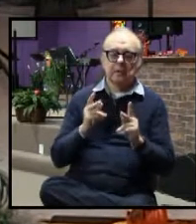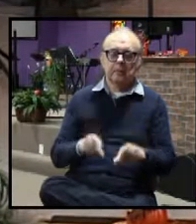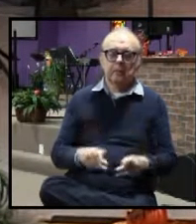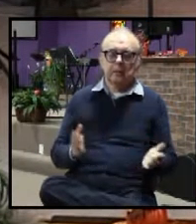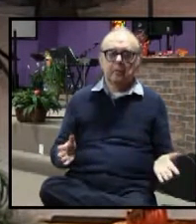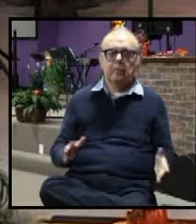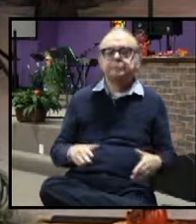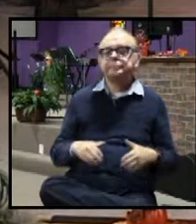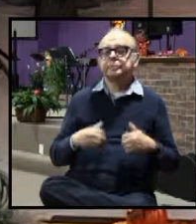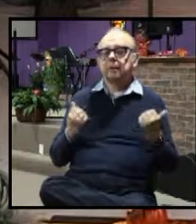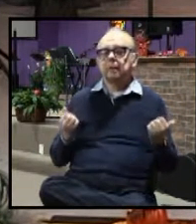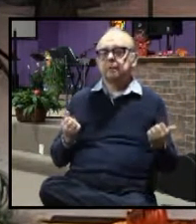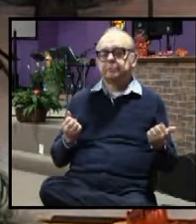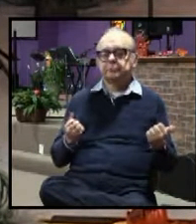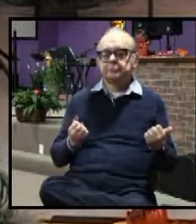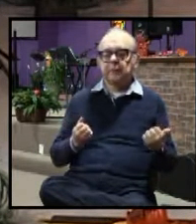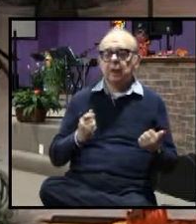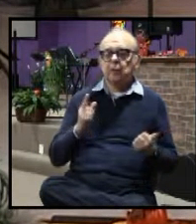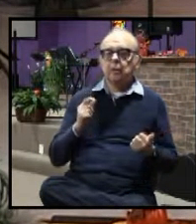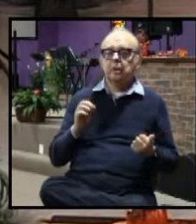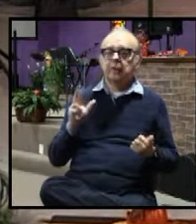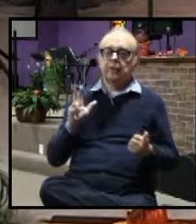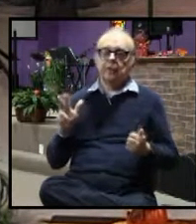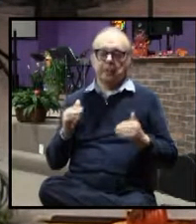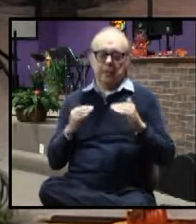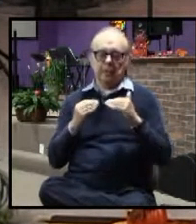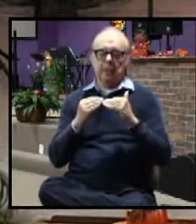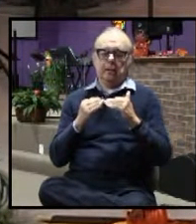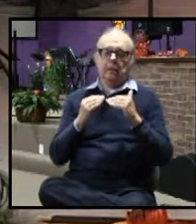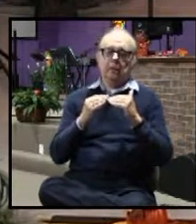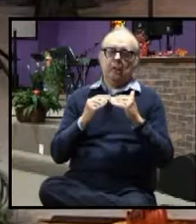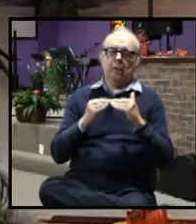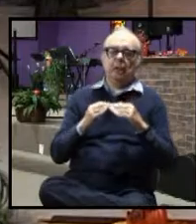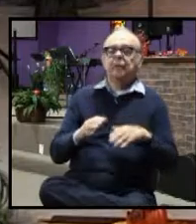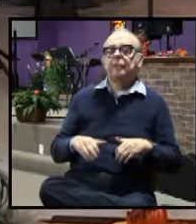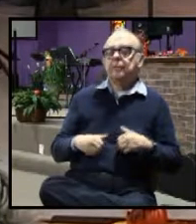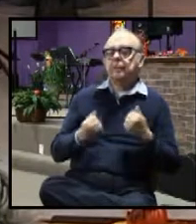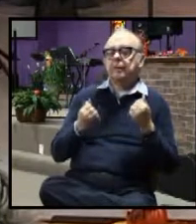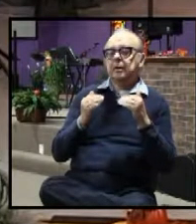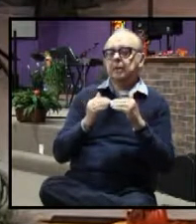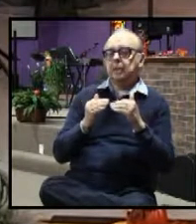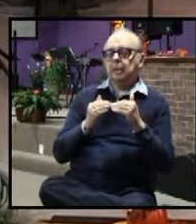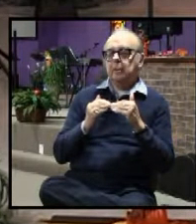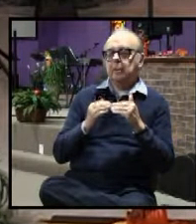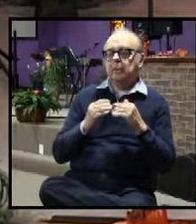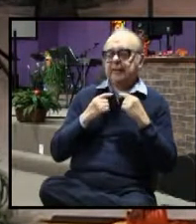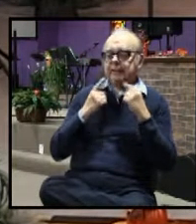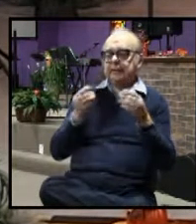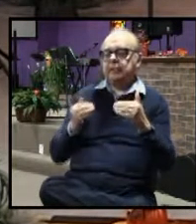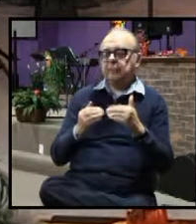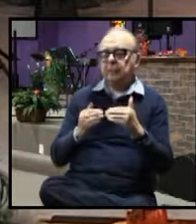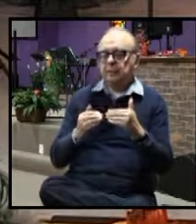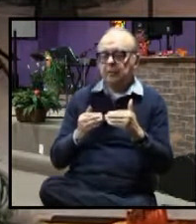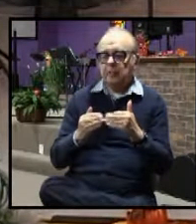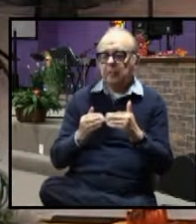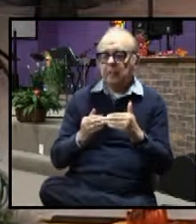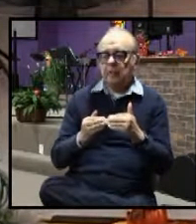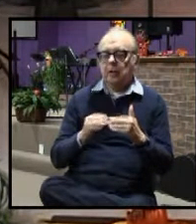Every one of you here are living at one of three levels. There's a survival level, the success